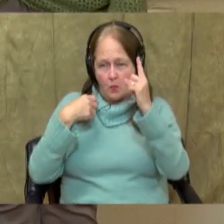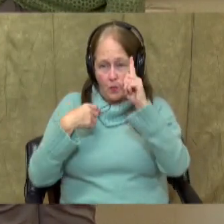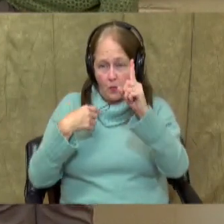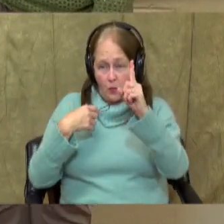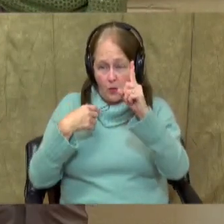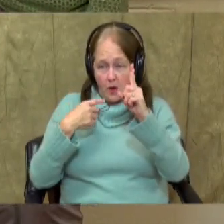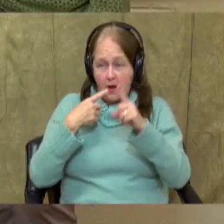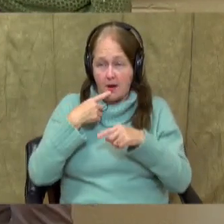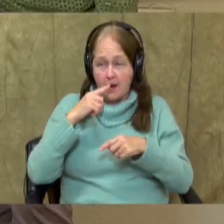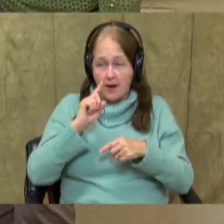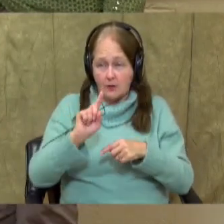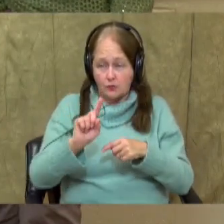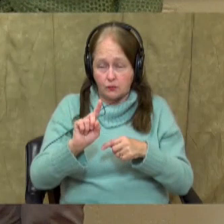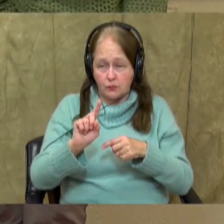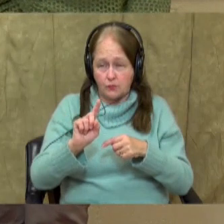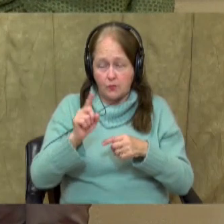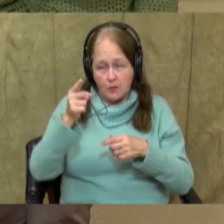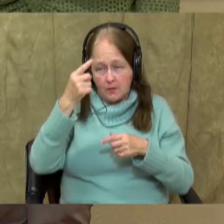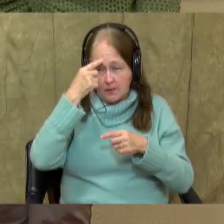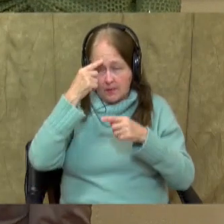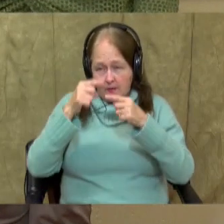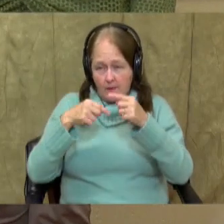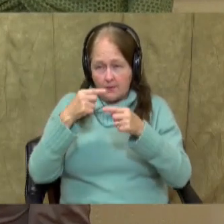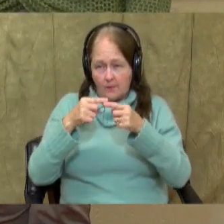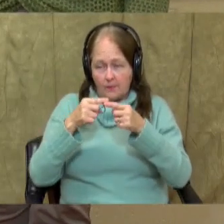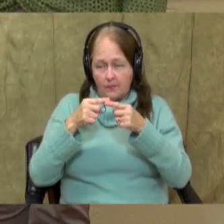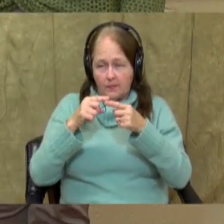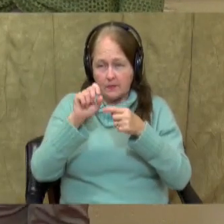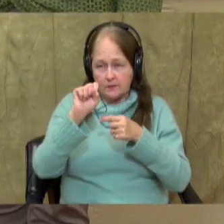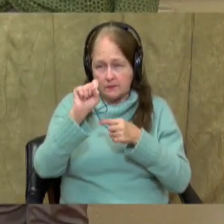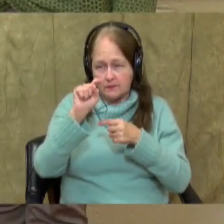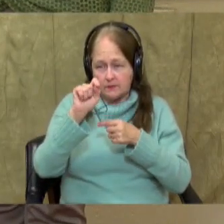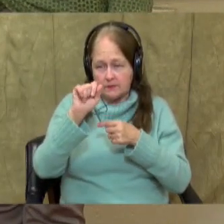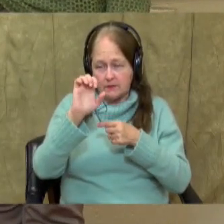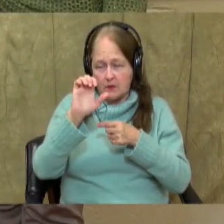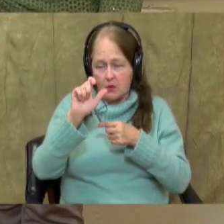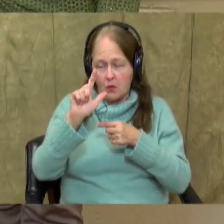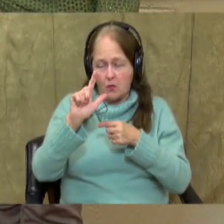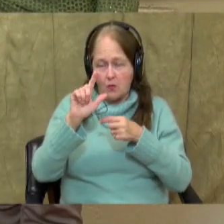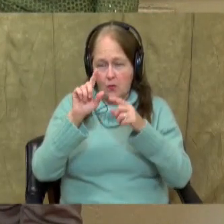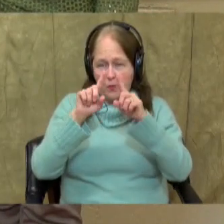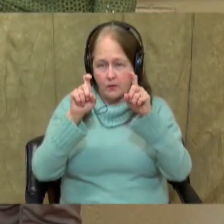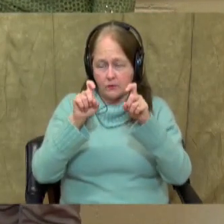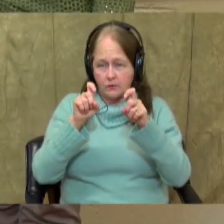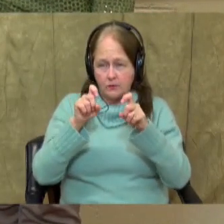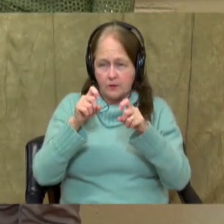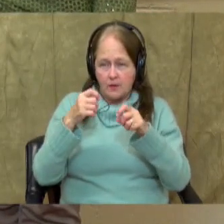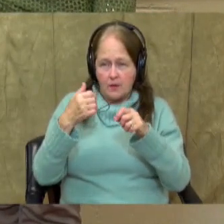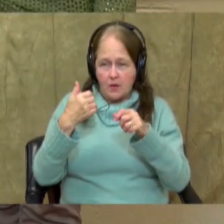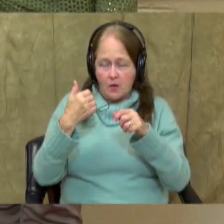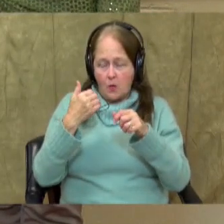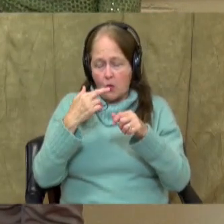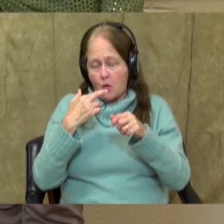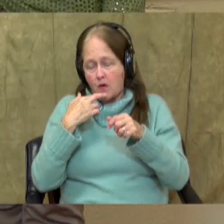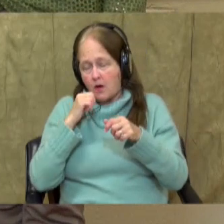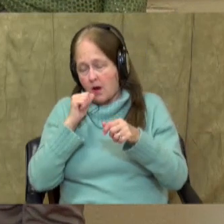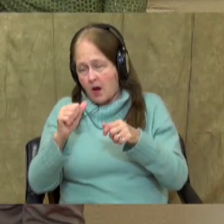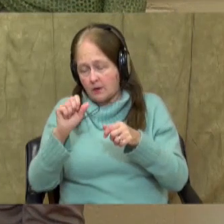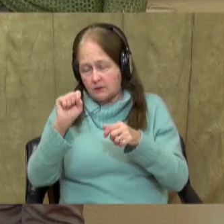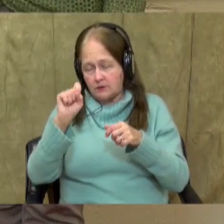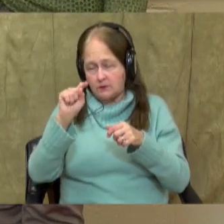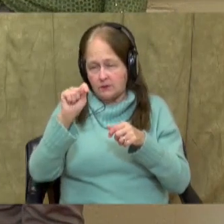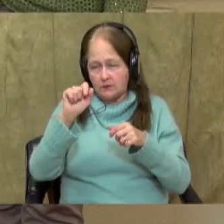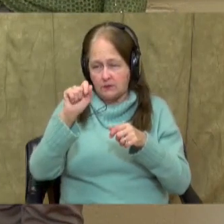one answer? That's what you need to think about when you're doing statistical questions and trying to figure out whether they're statistical or